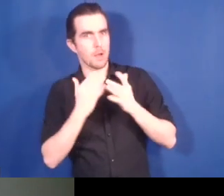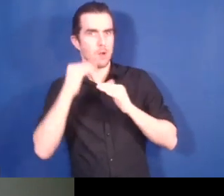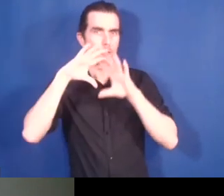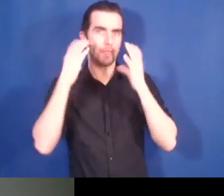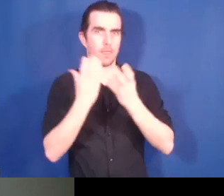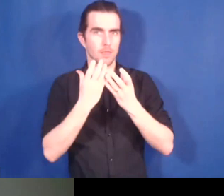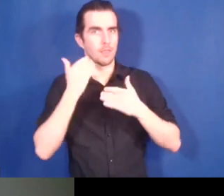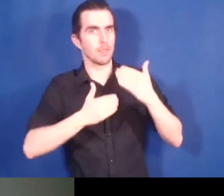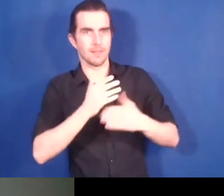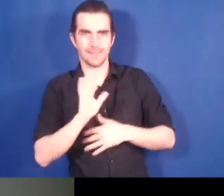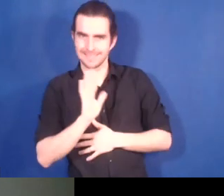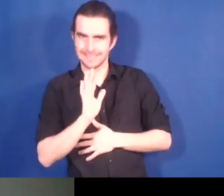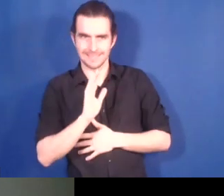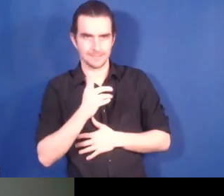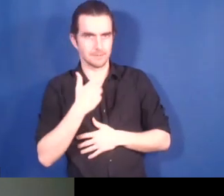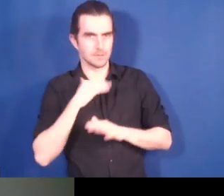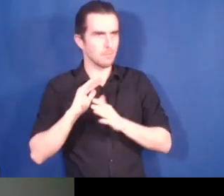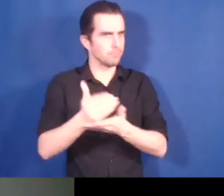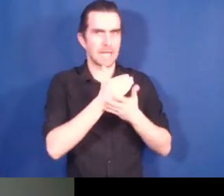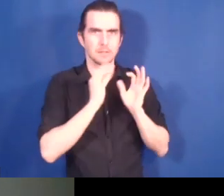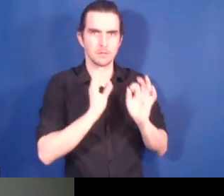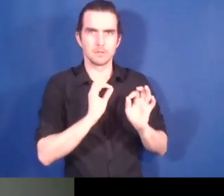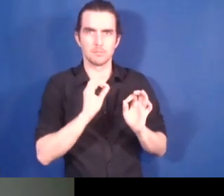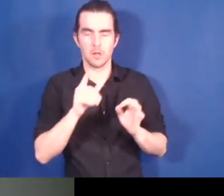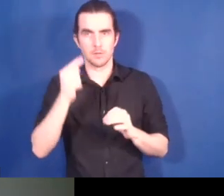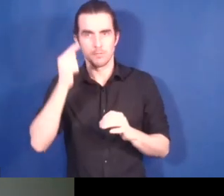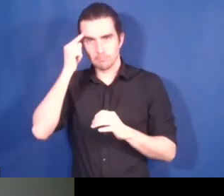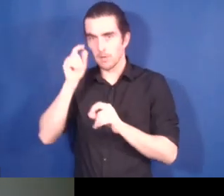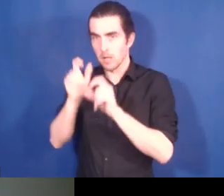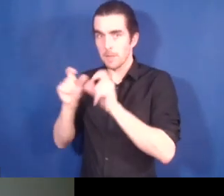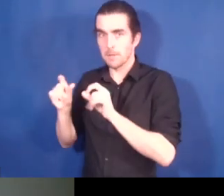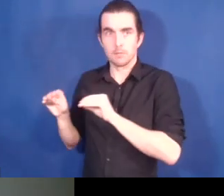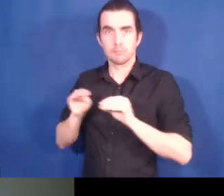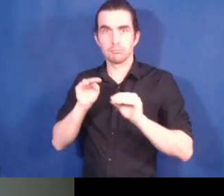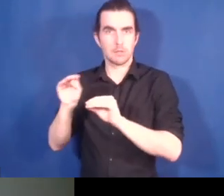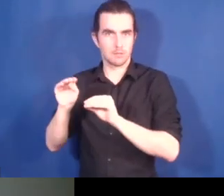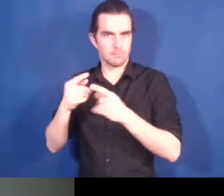made by displaced persons based on what we hope is